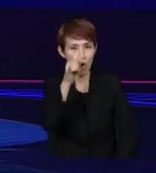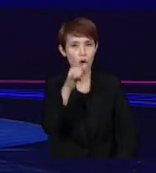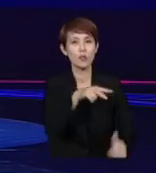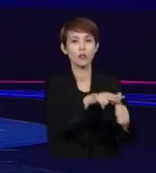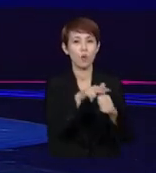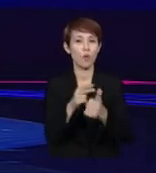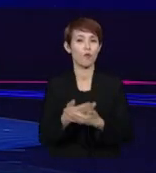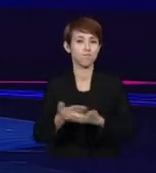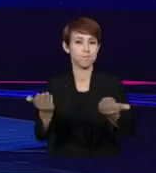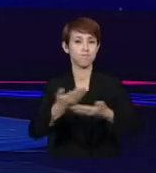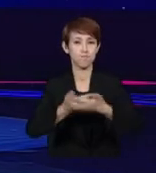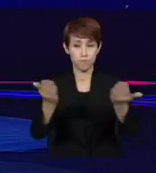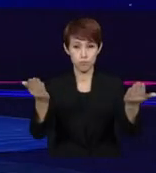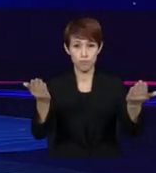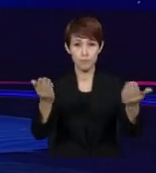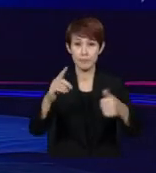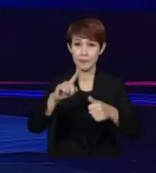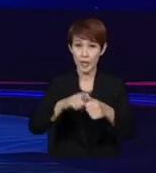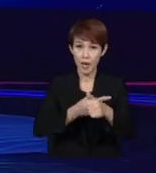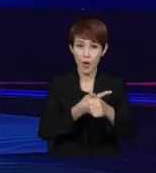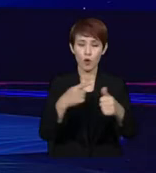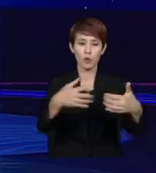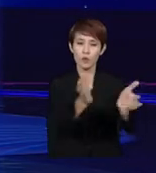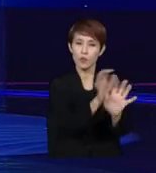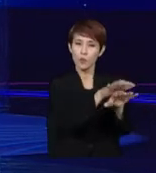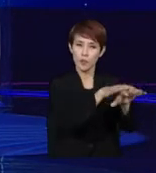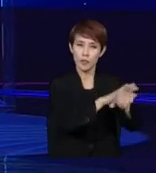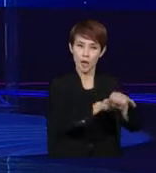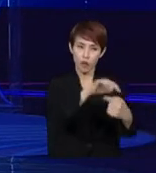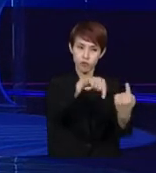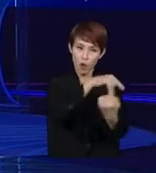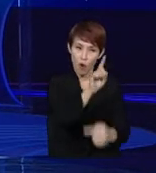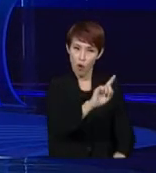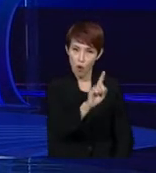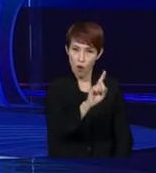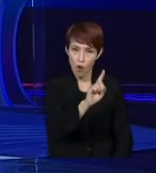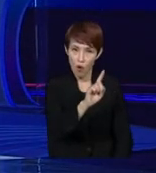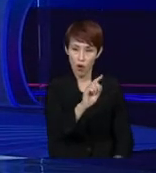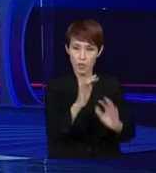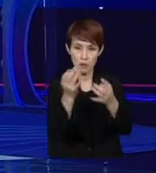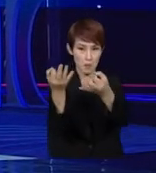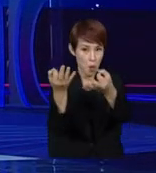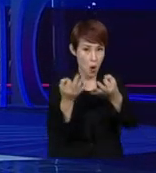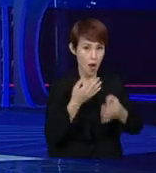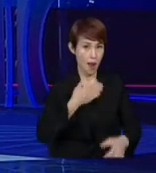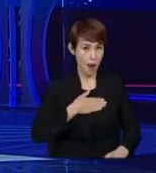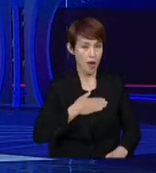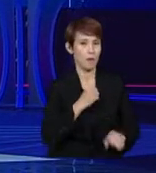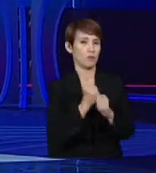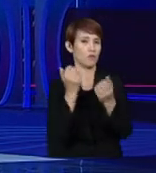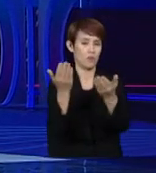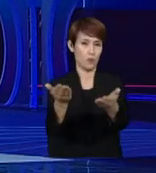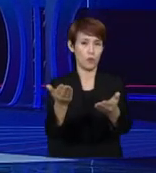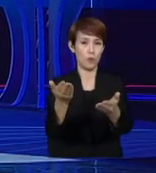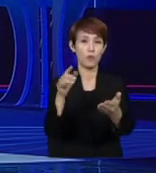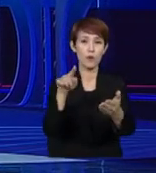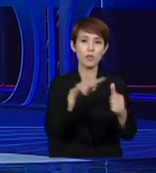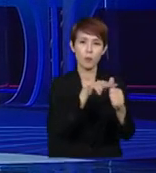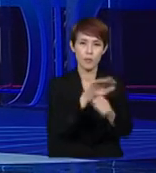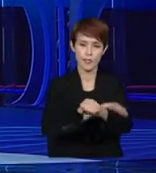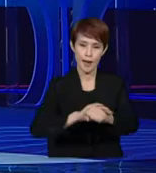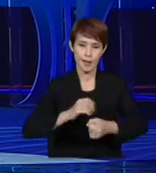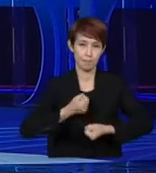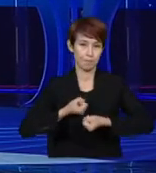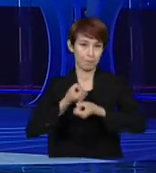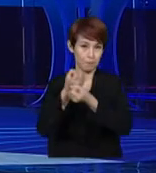of certain organizations. And if that sort of information is put out in the right way, even people, again, so-called ordinary citizens, who